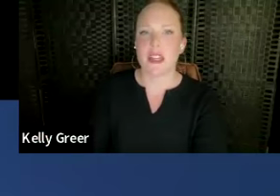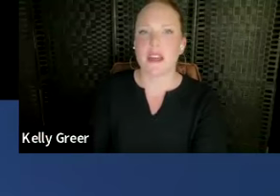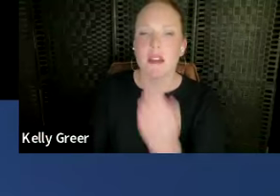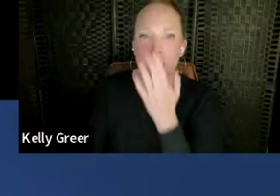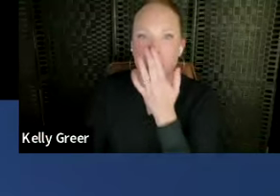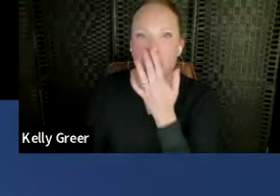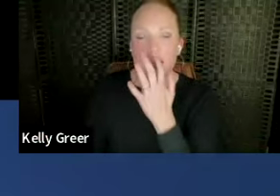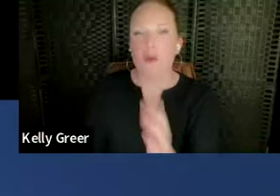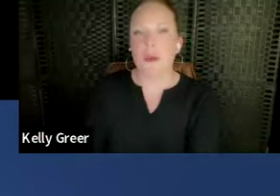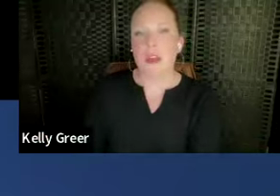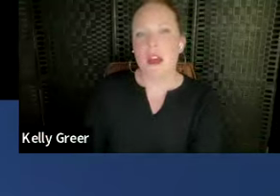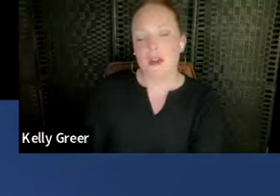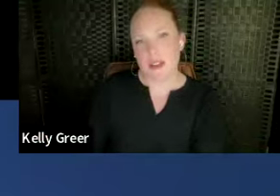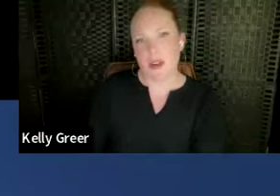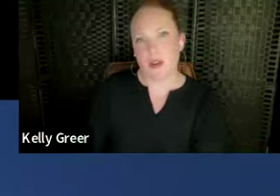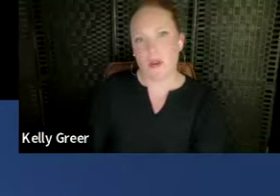Yes. I understand.